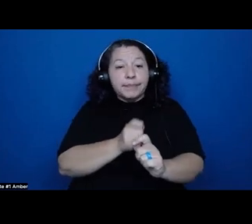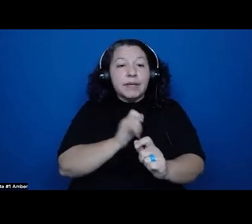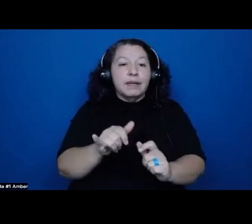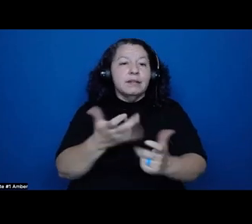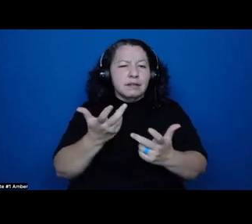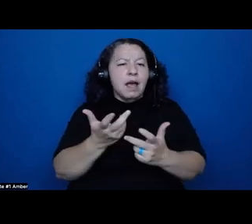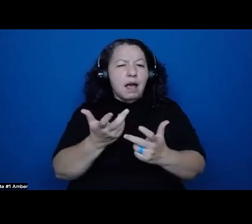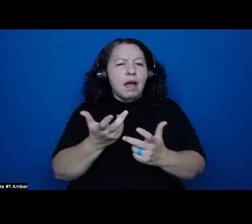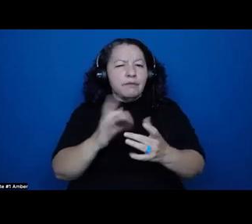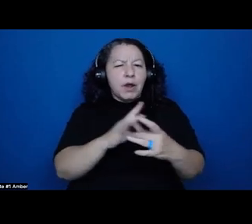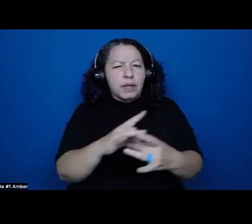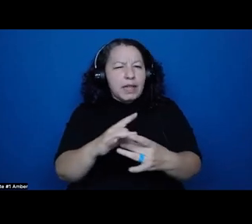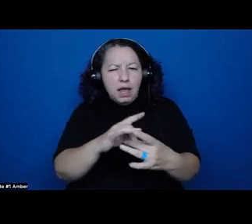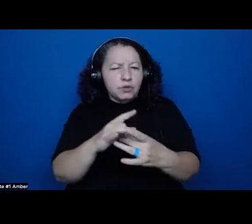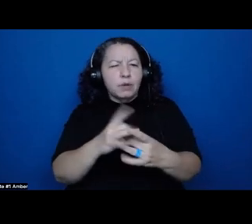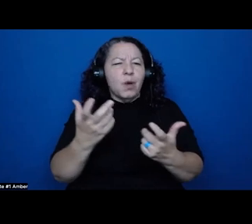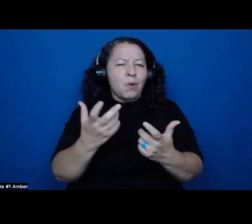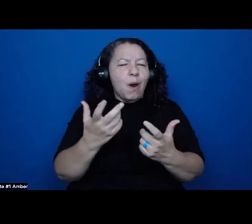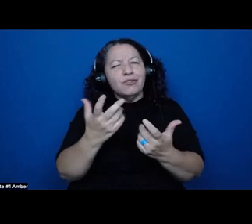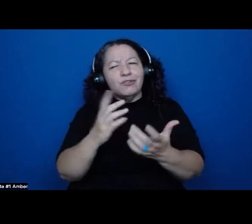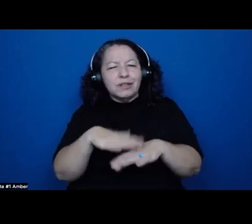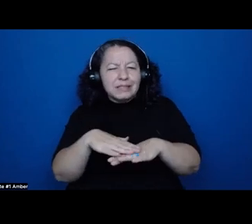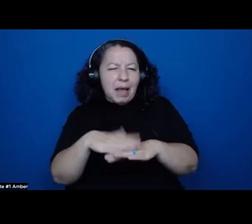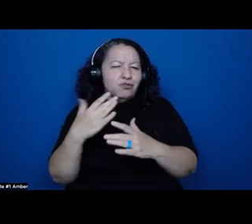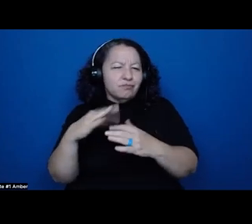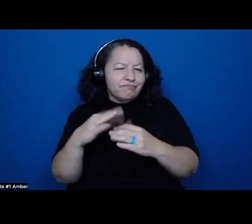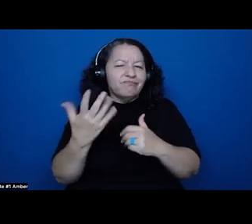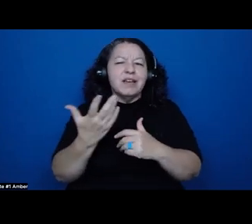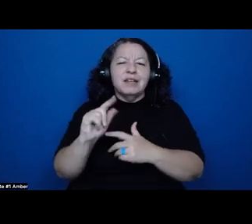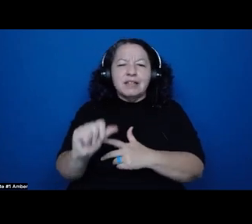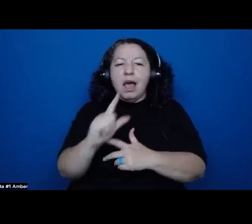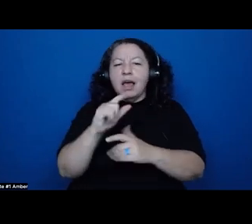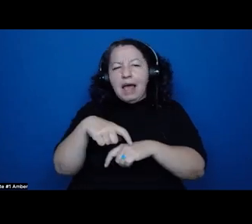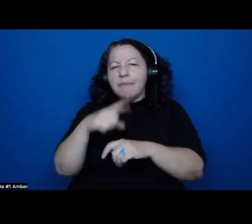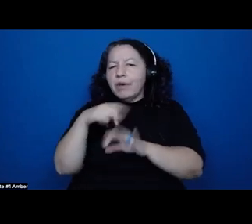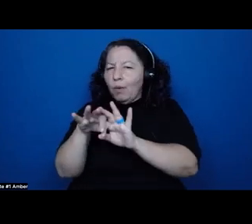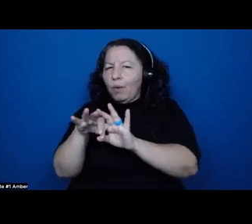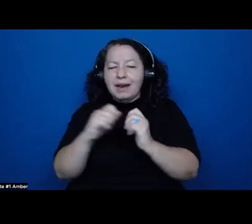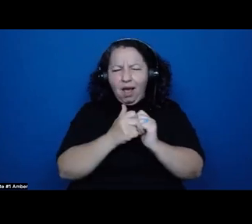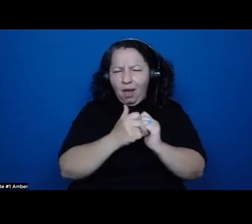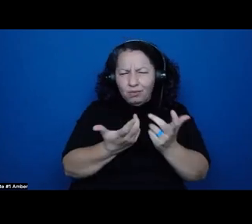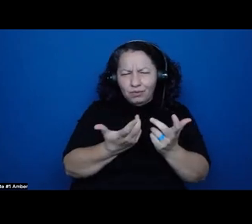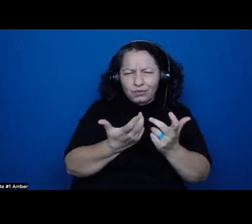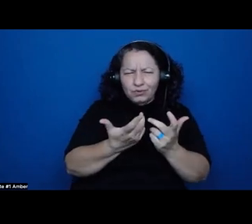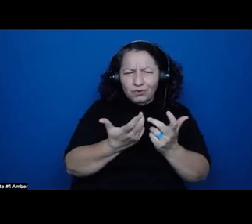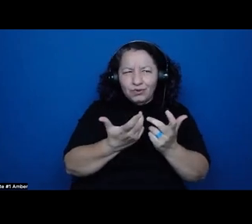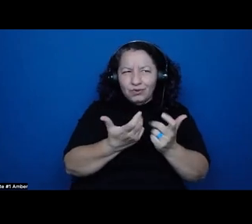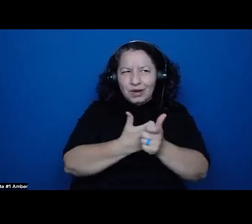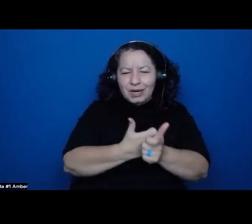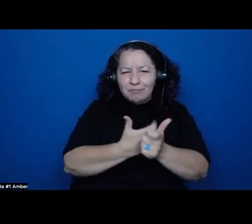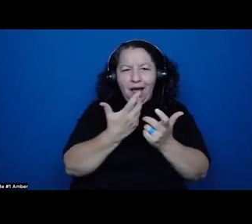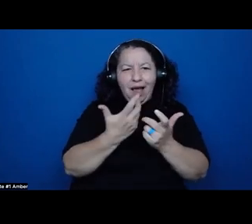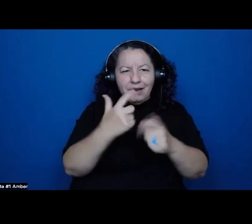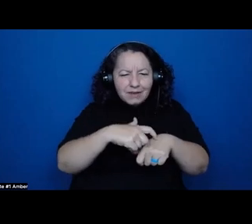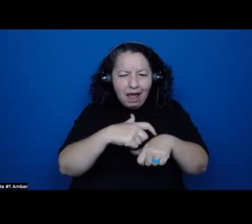on ta, the time is really important. How do you mark time in relationship to space and who you're with